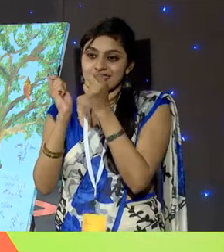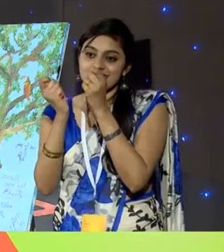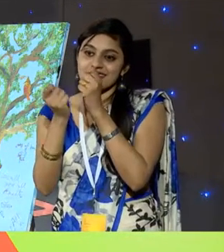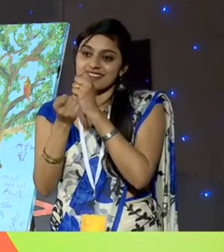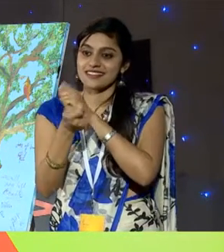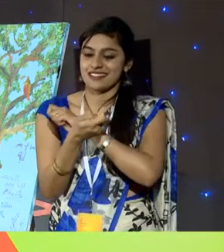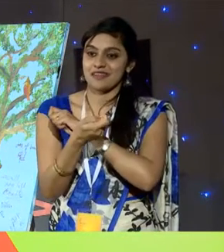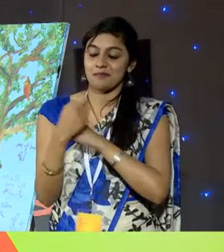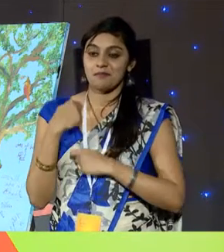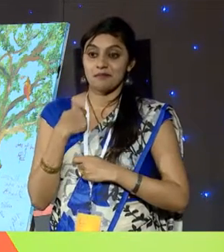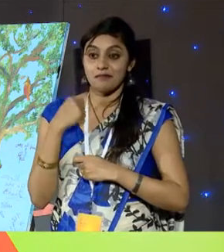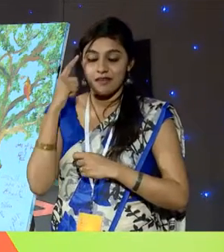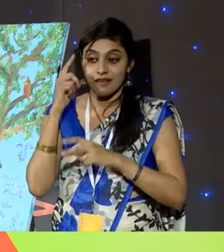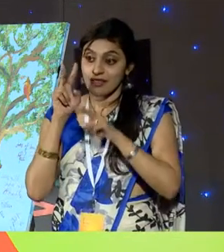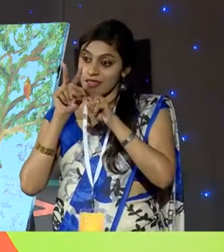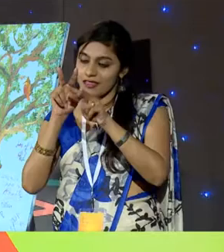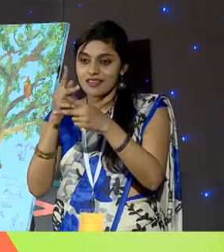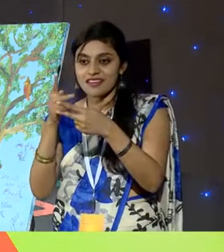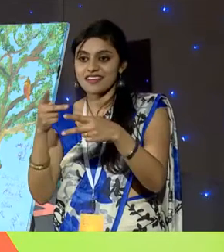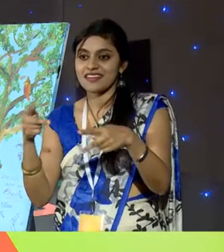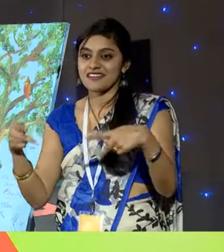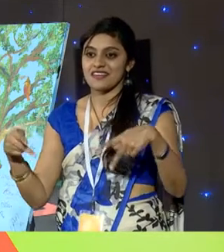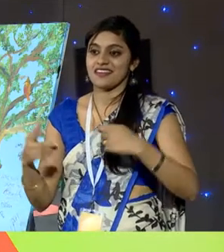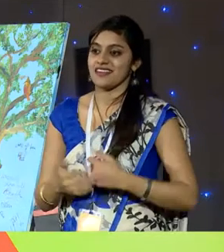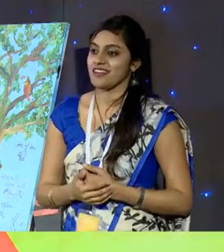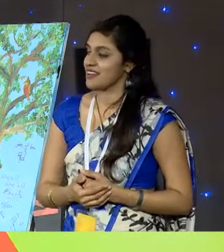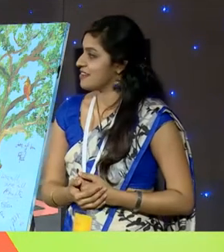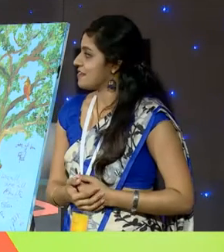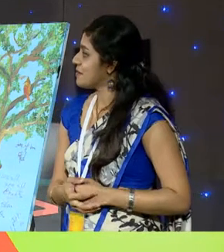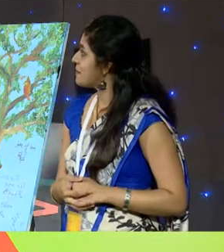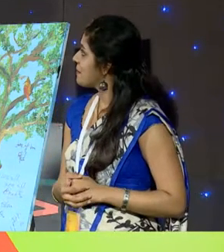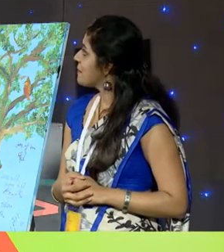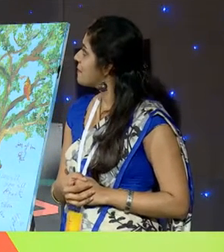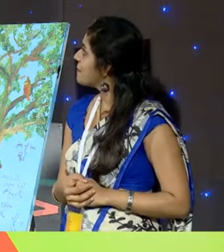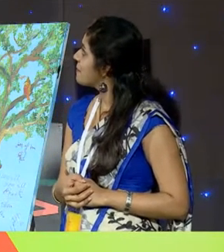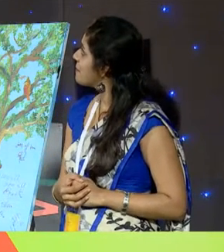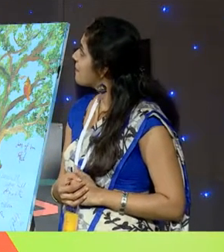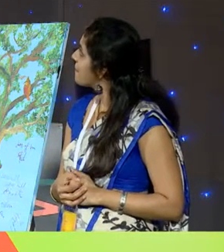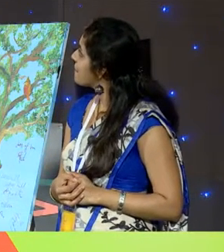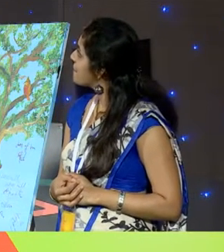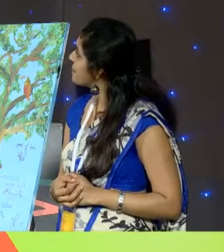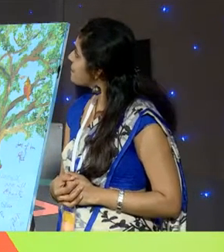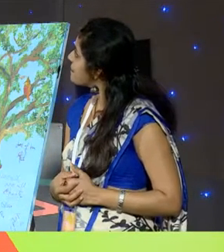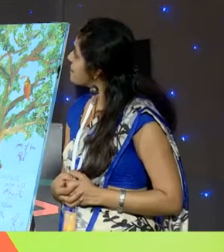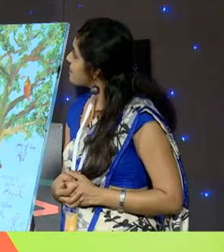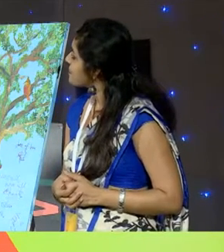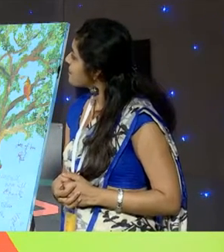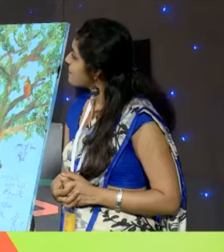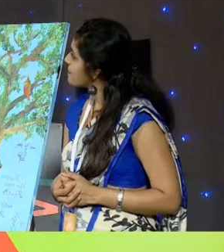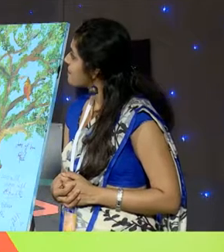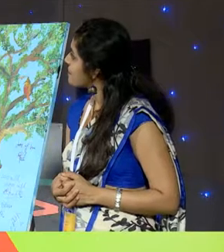Ladies and gentlemen, retinitis pigmentosa, I mean, which everybody thinks has blinded me, is